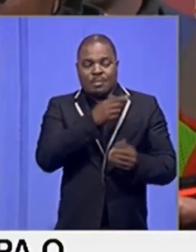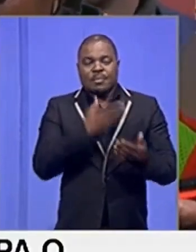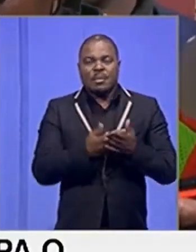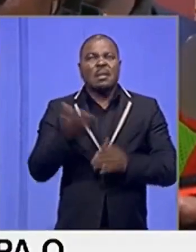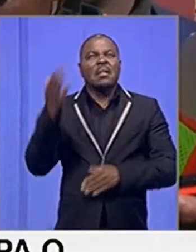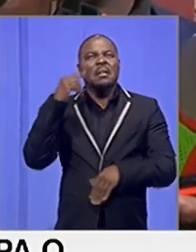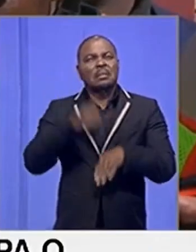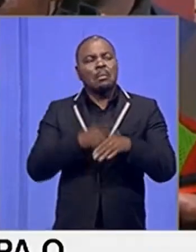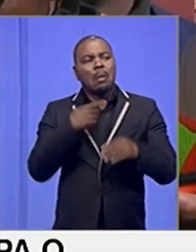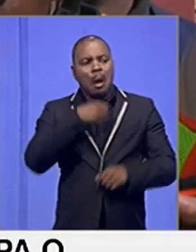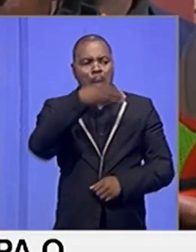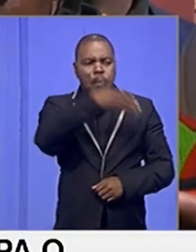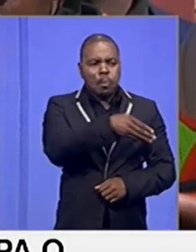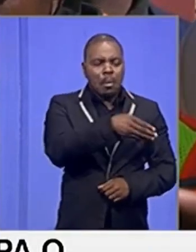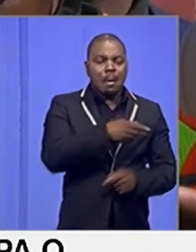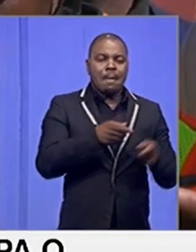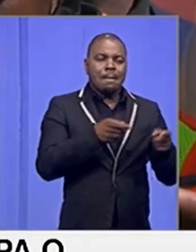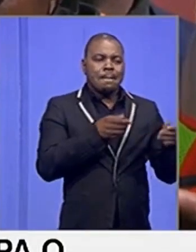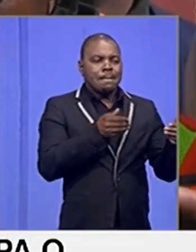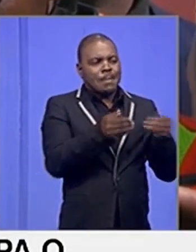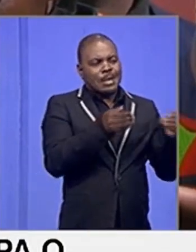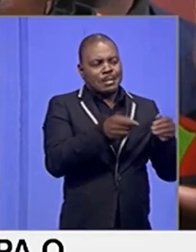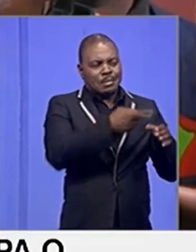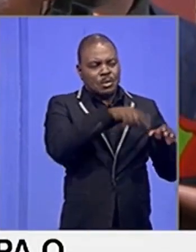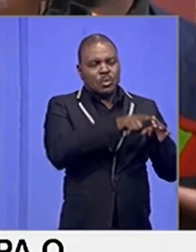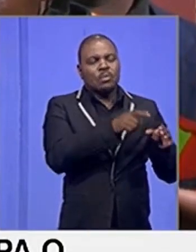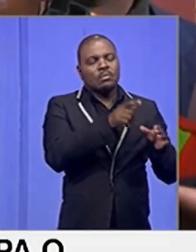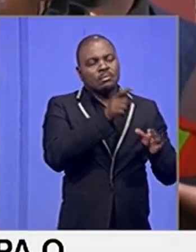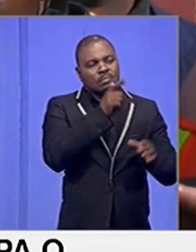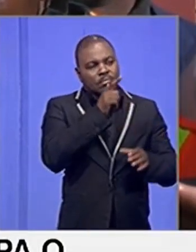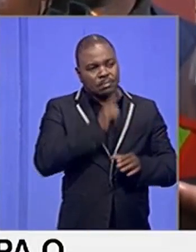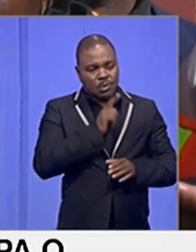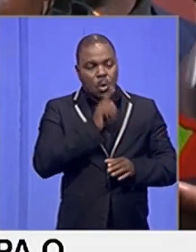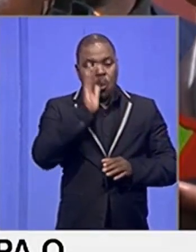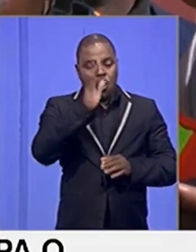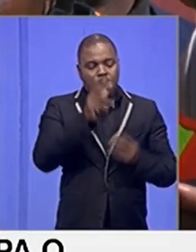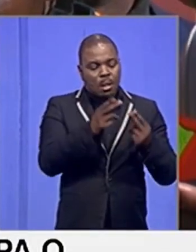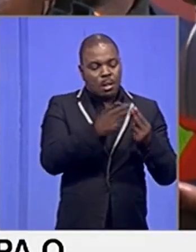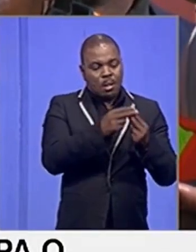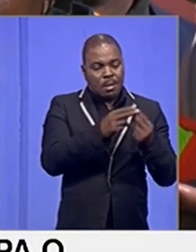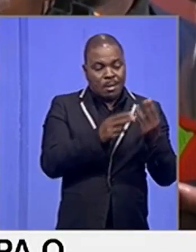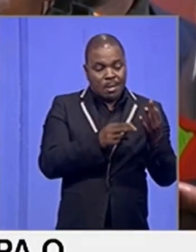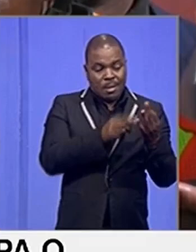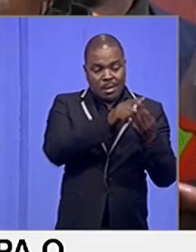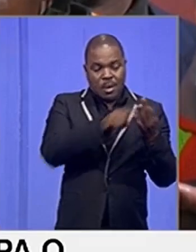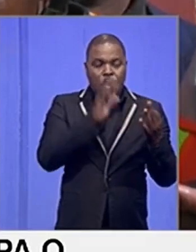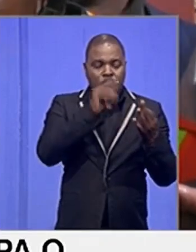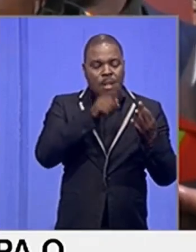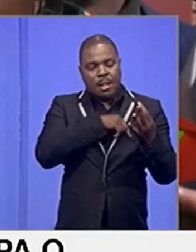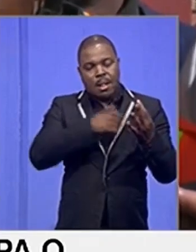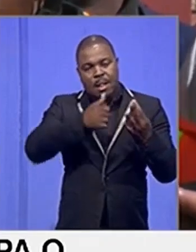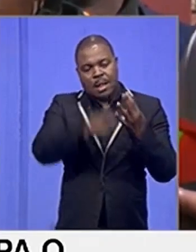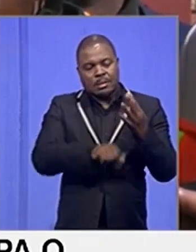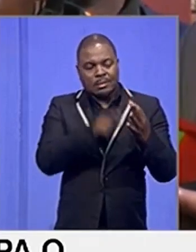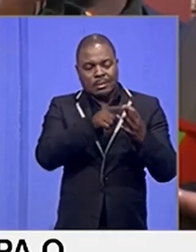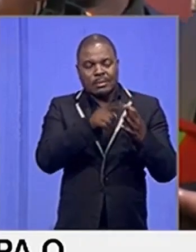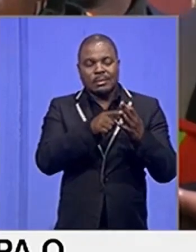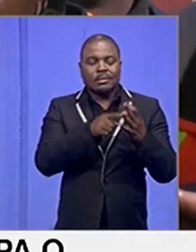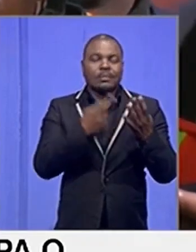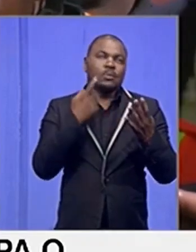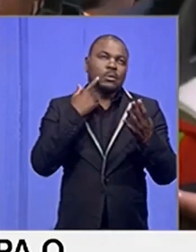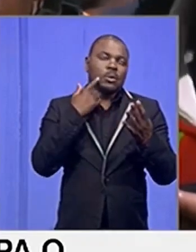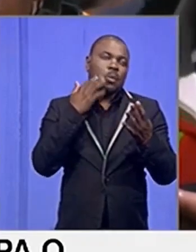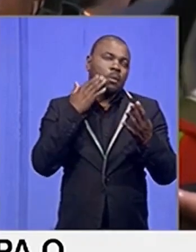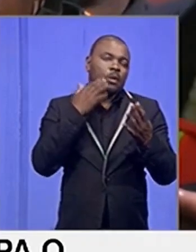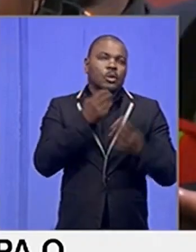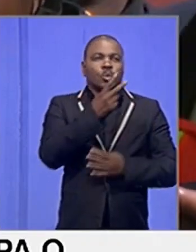here, management indicated that they will be bringing those three units back. The last one will be brought back by the 24th of December,